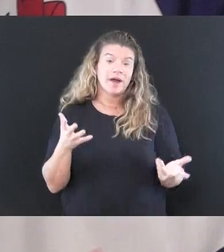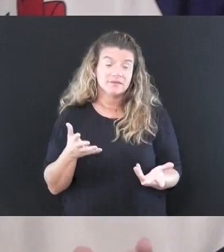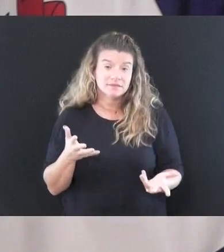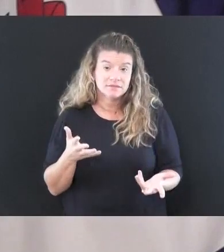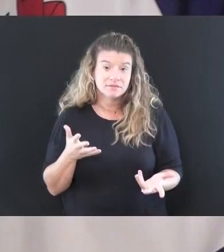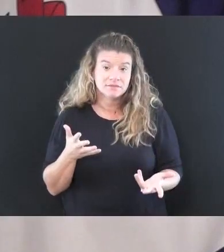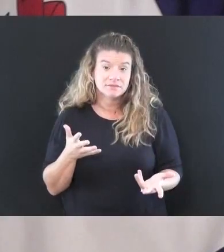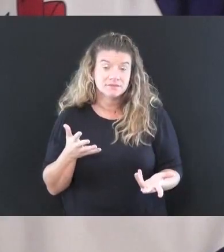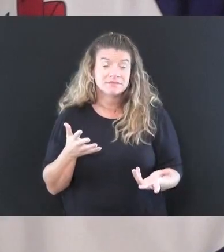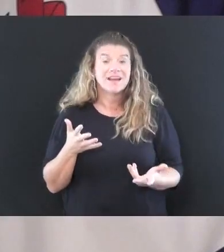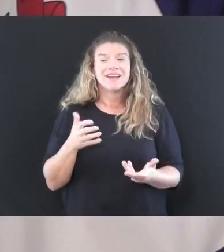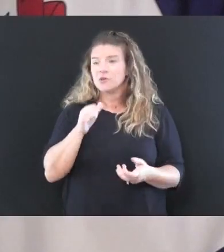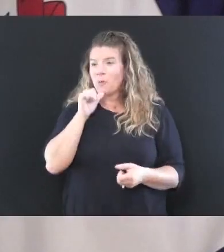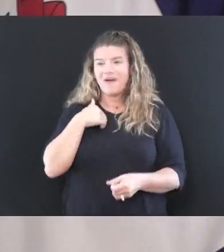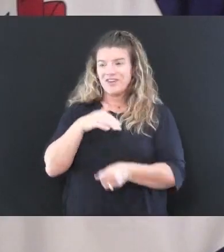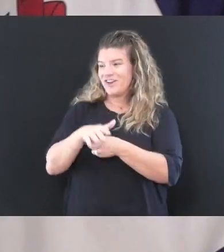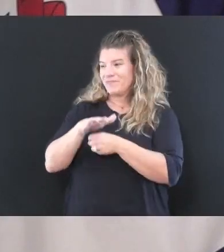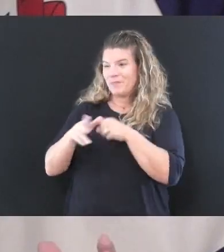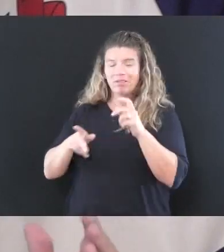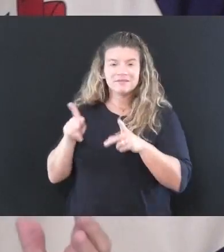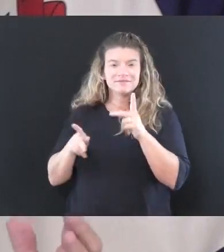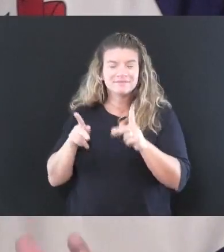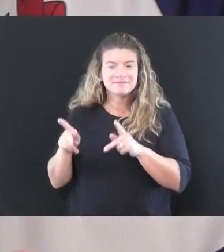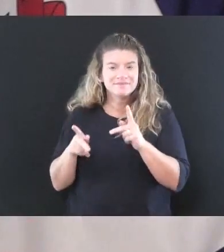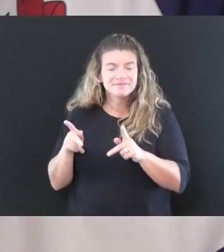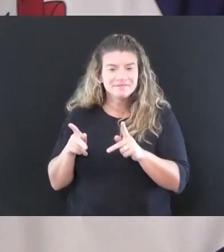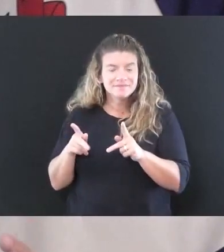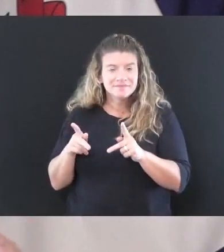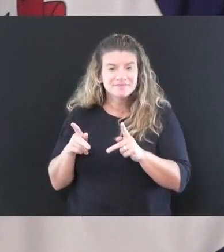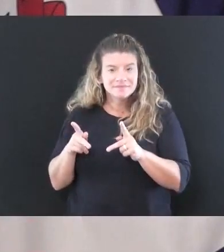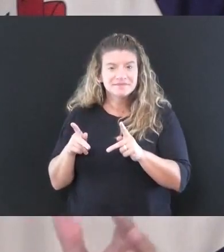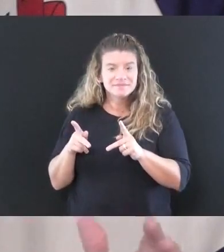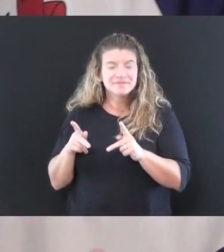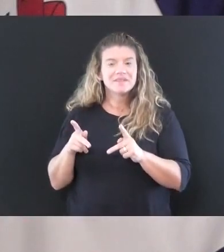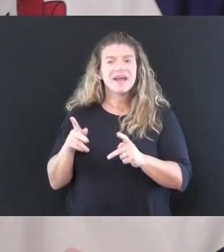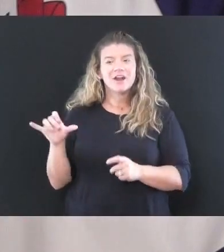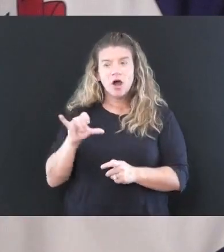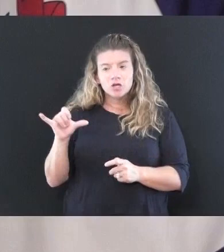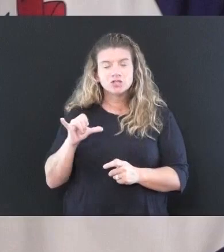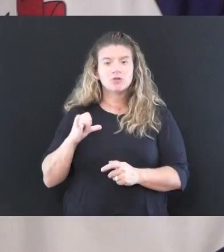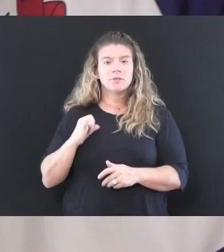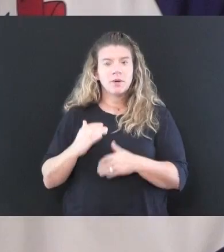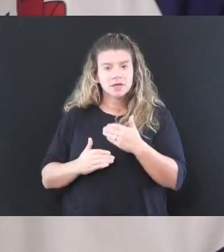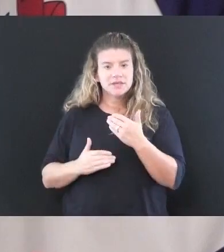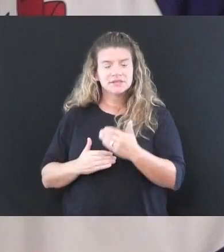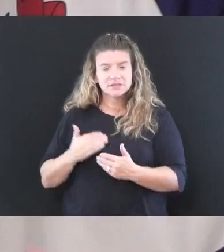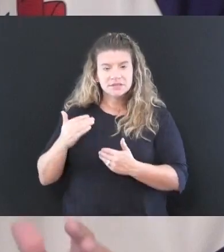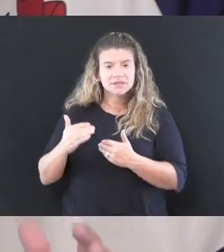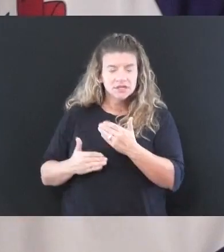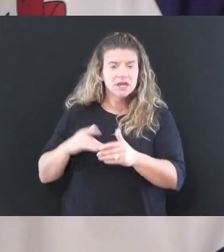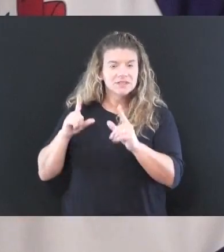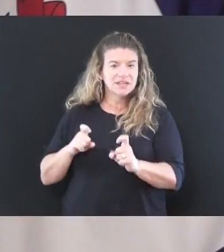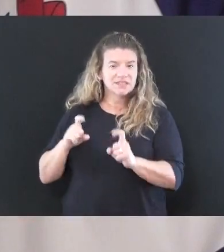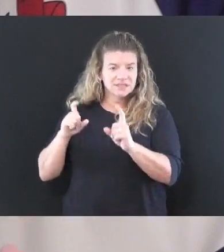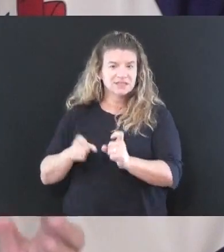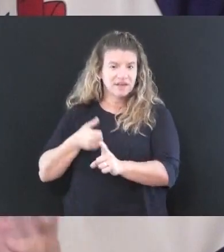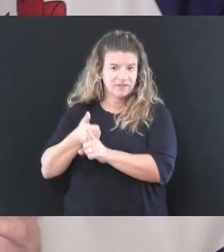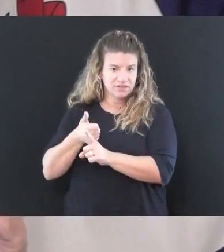there is to it. It's just manpower, and it's also the processing of the testing in